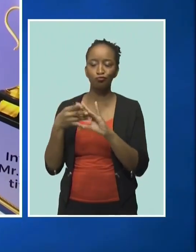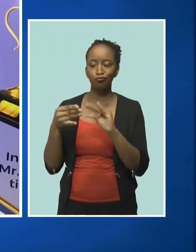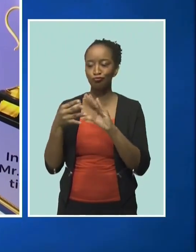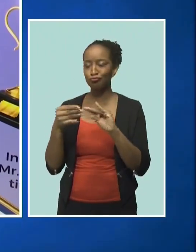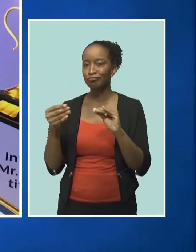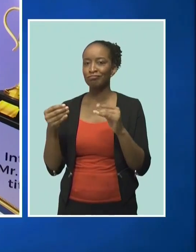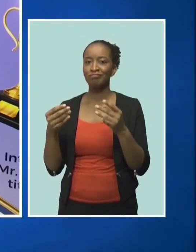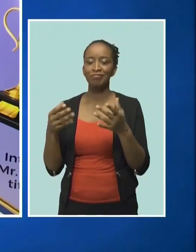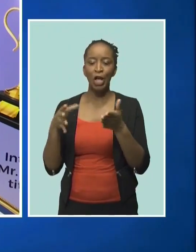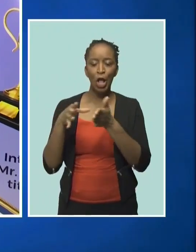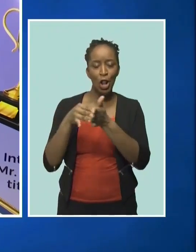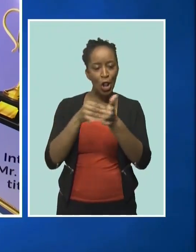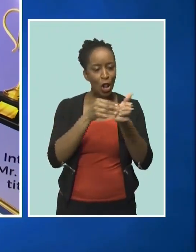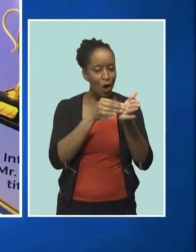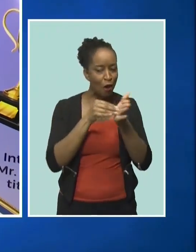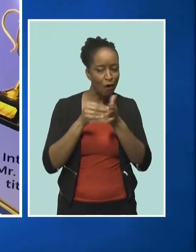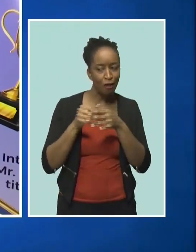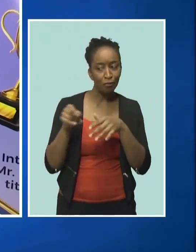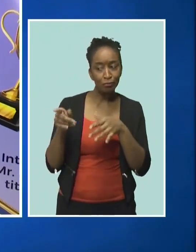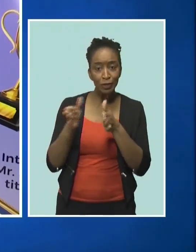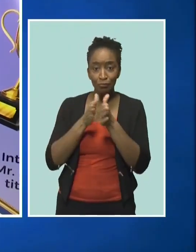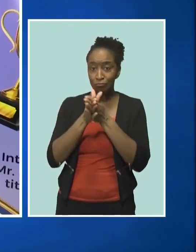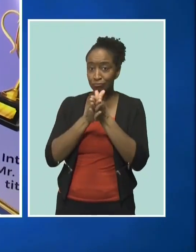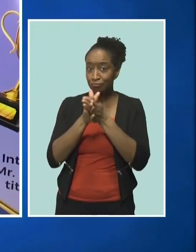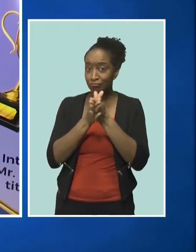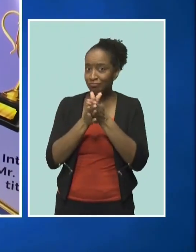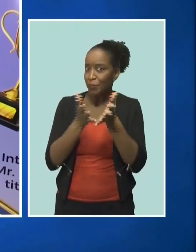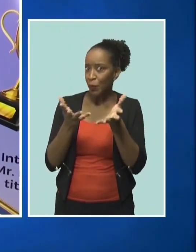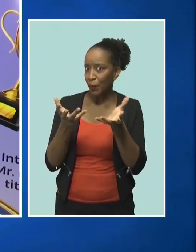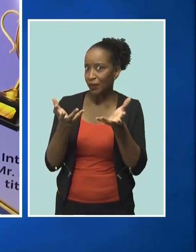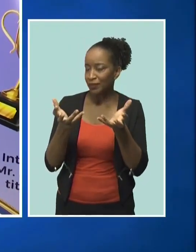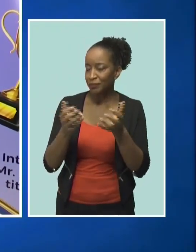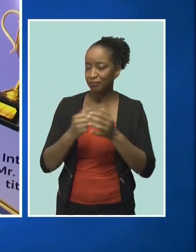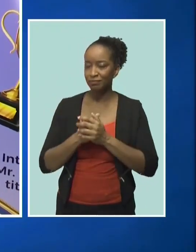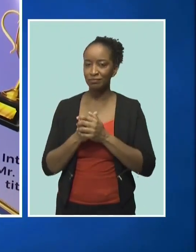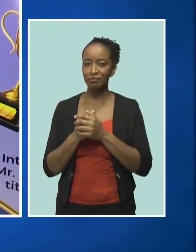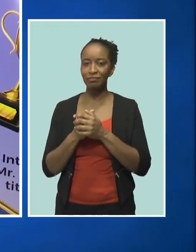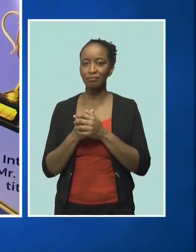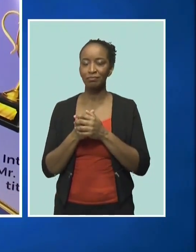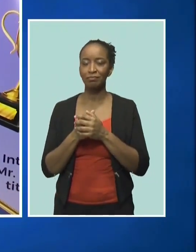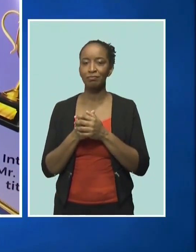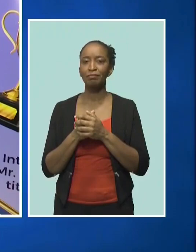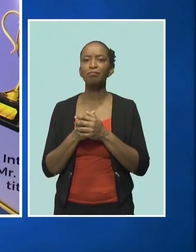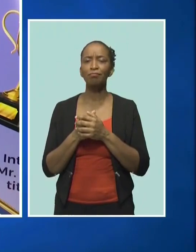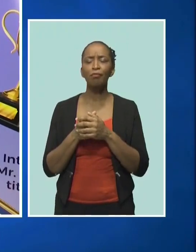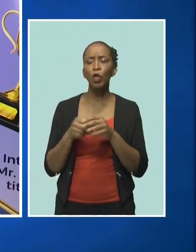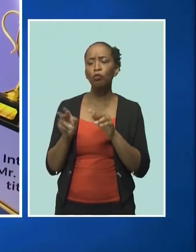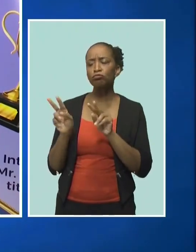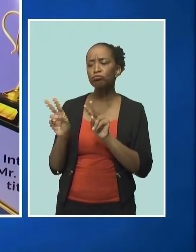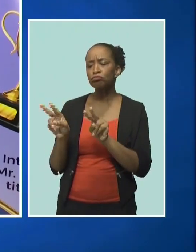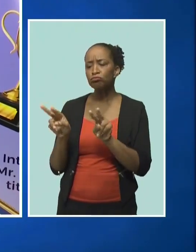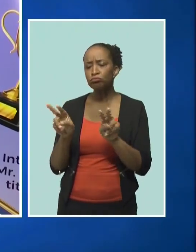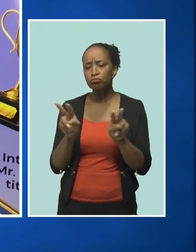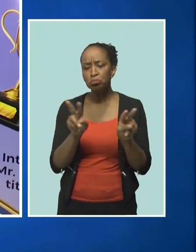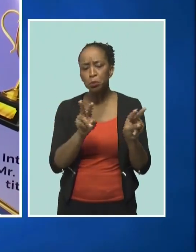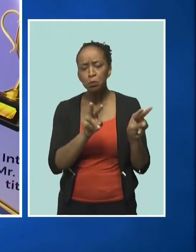what entrepreneurship was all about. And the ideas, as you move around, you will see the type of businesses that have been developed. And these are businesses that